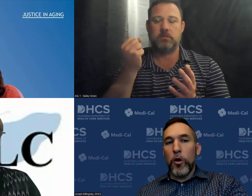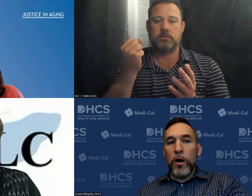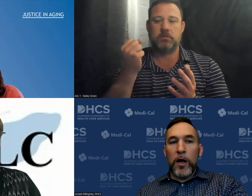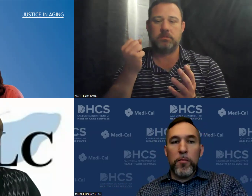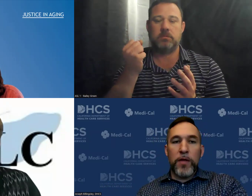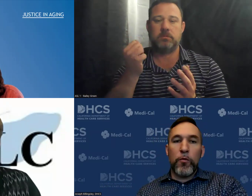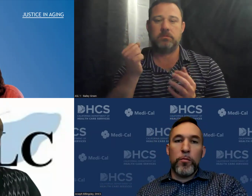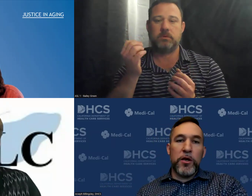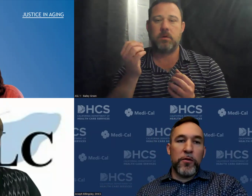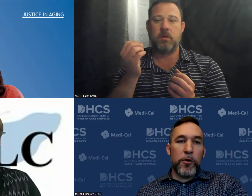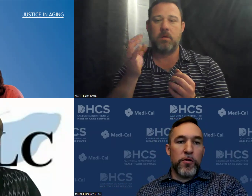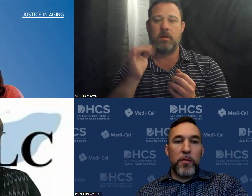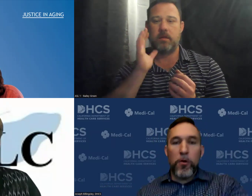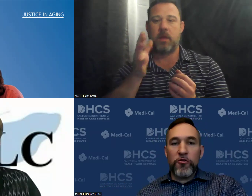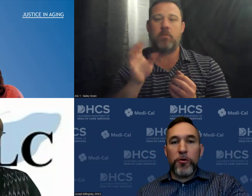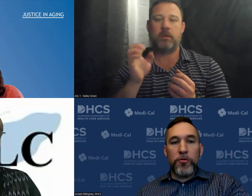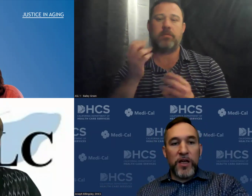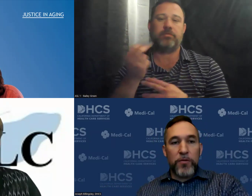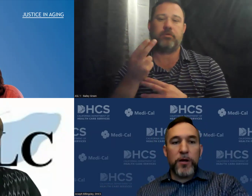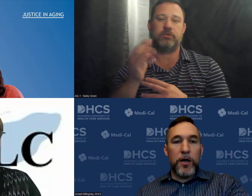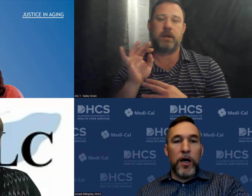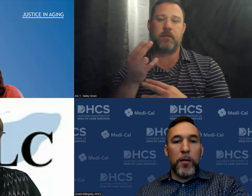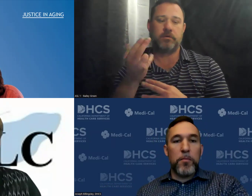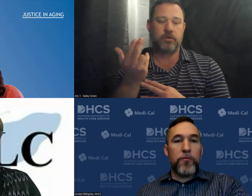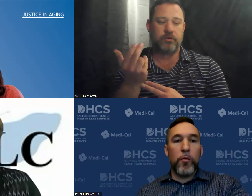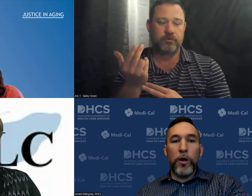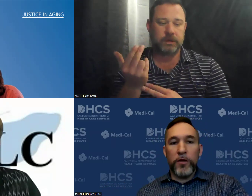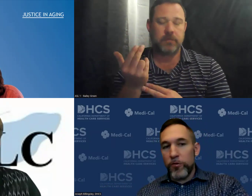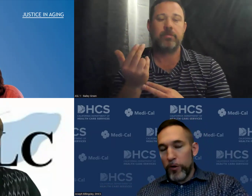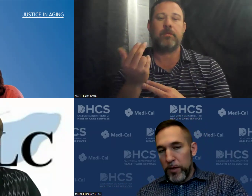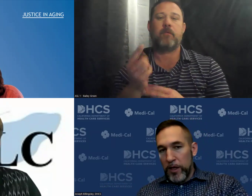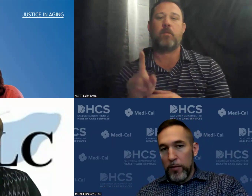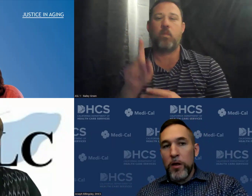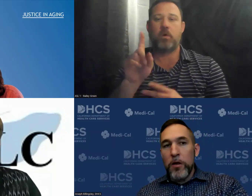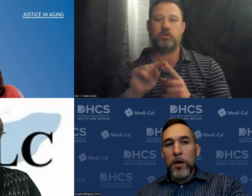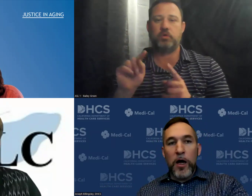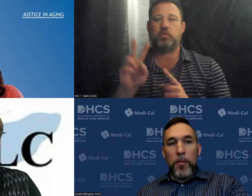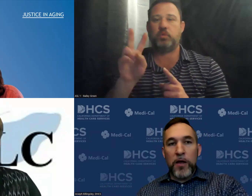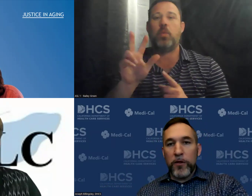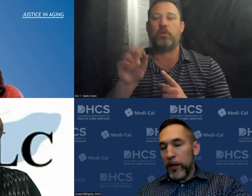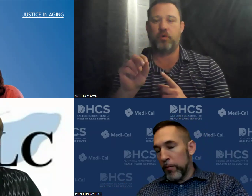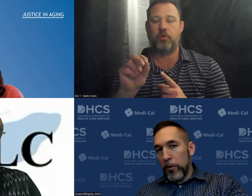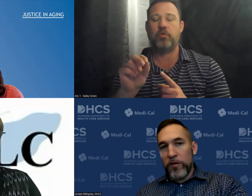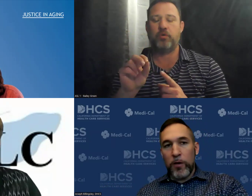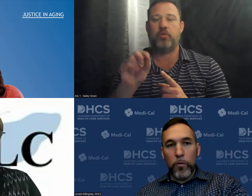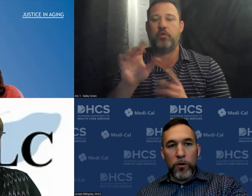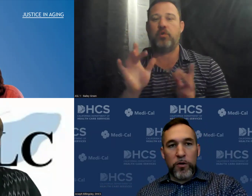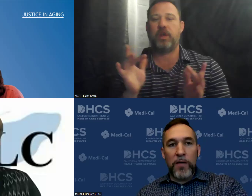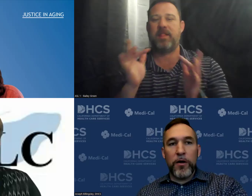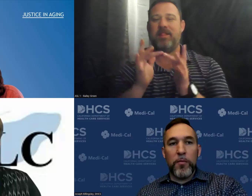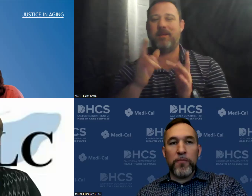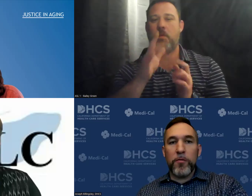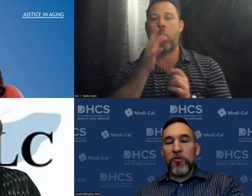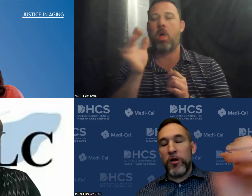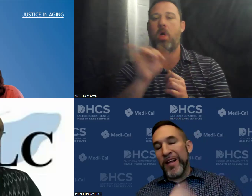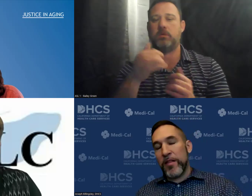And so that will be on Thursday, March 13th from 1 to 2:30 p.m. And the link I'm posting will also